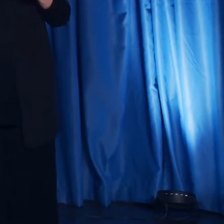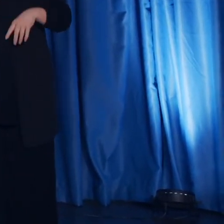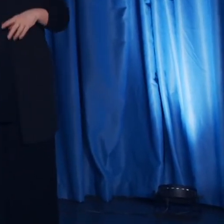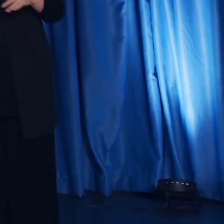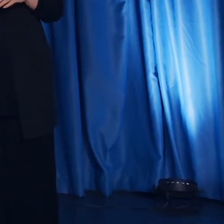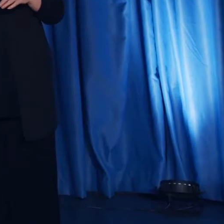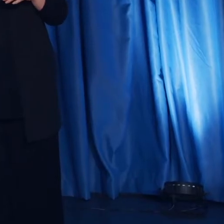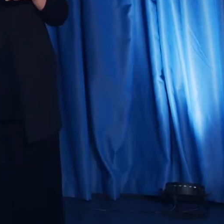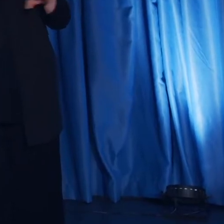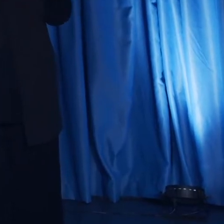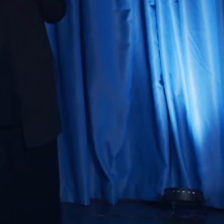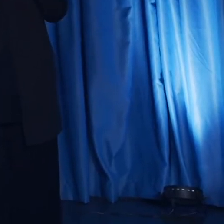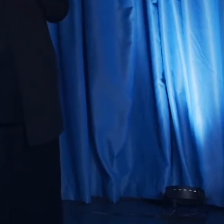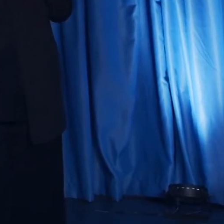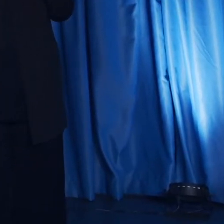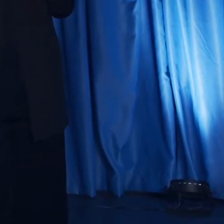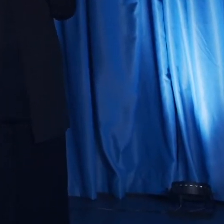League today.